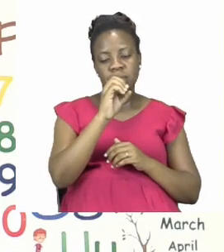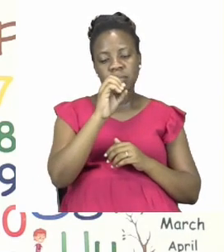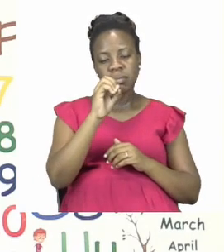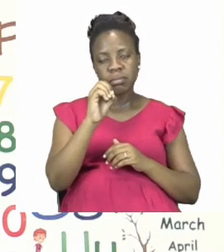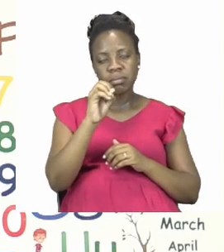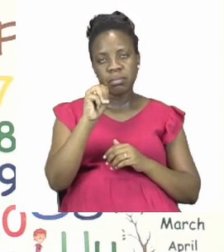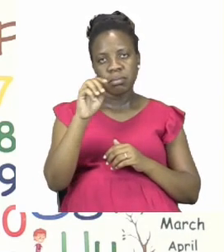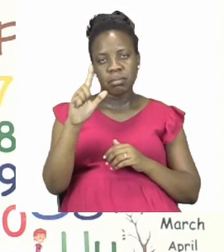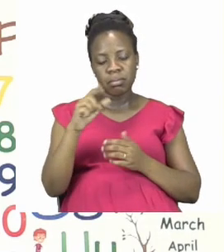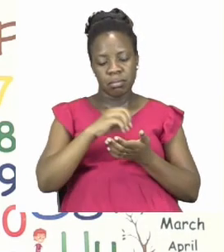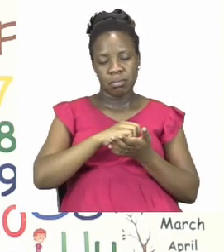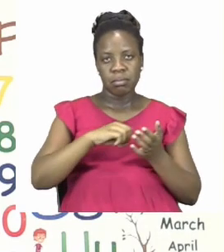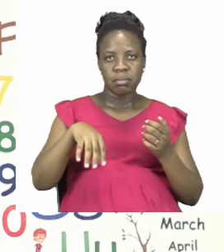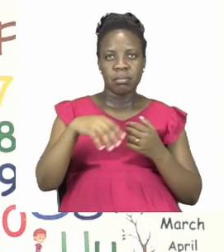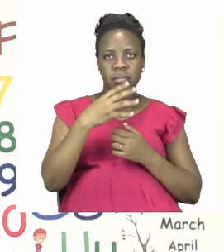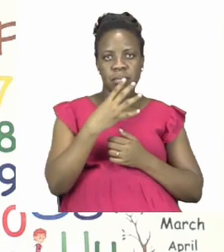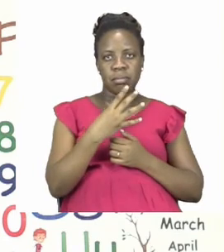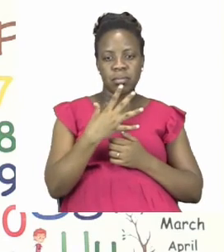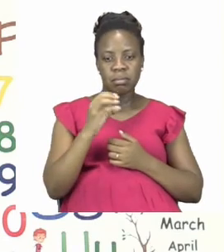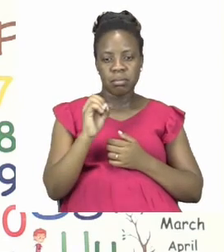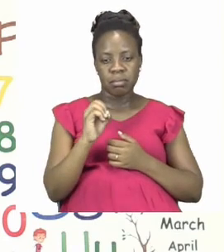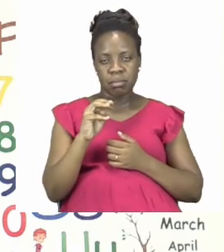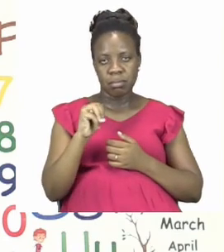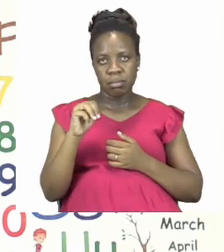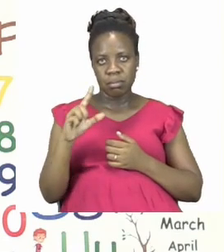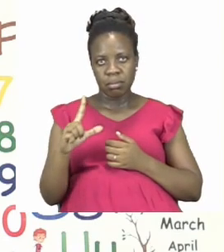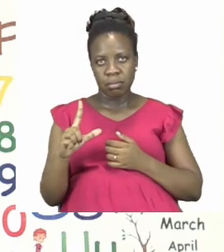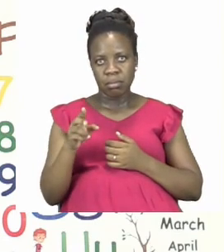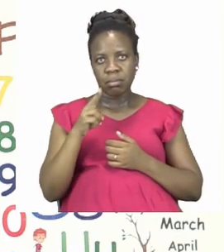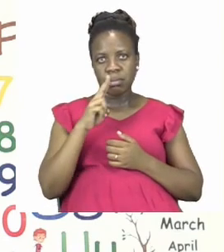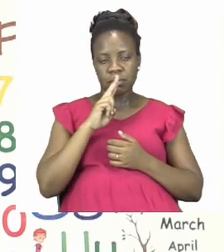minus 450 milliliters gives us